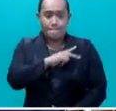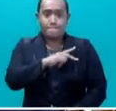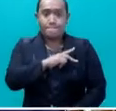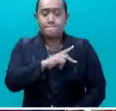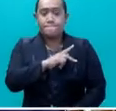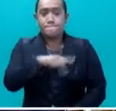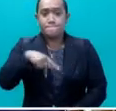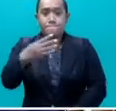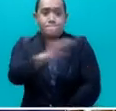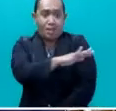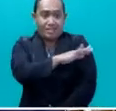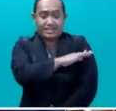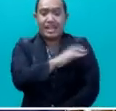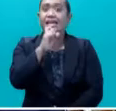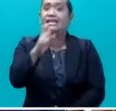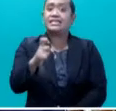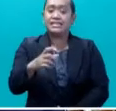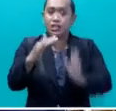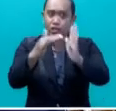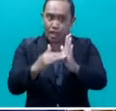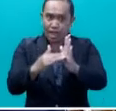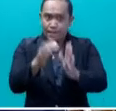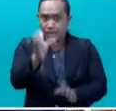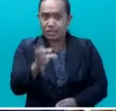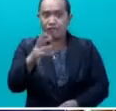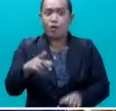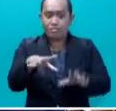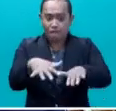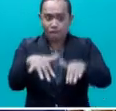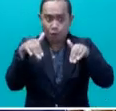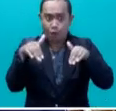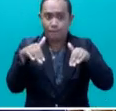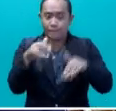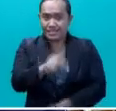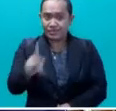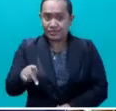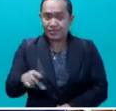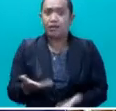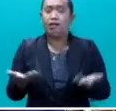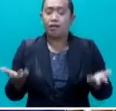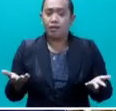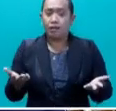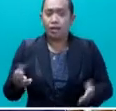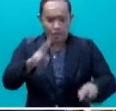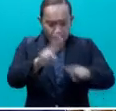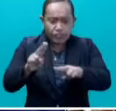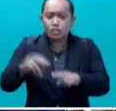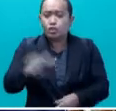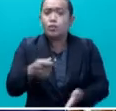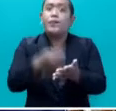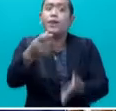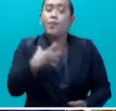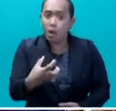together the region, not dividing it. Your comments are belittling the smaller island states. Fiji should be paying more because it has more students.